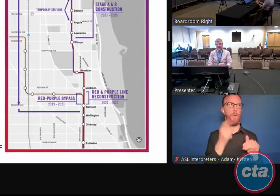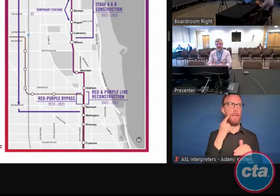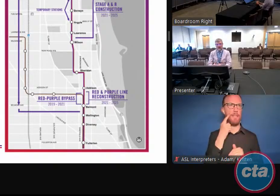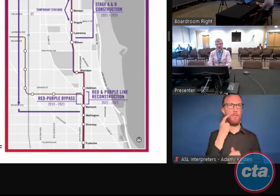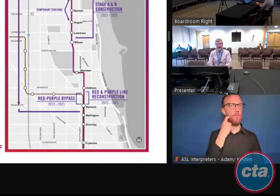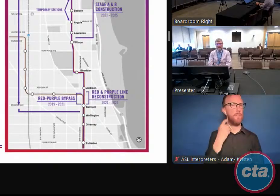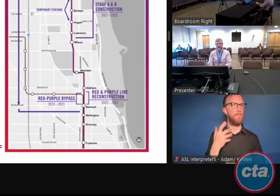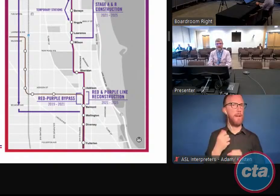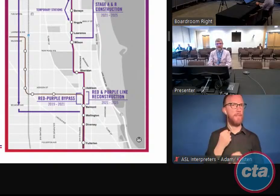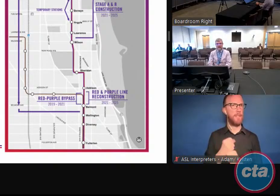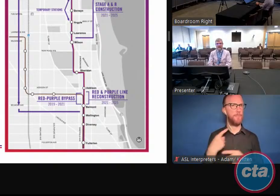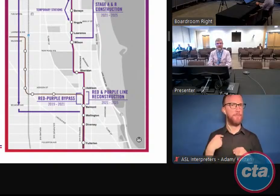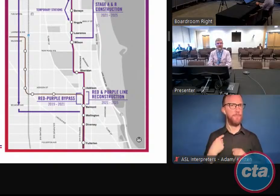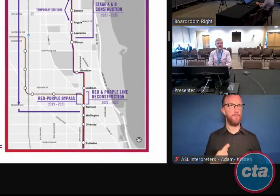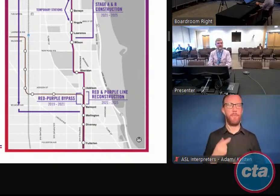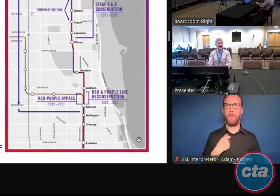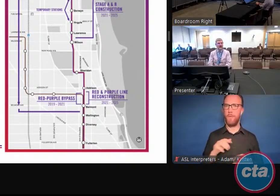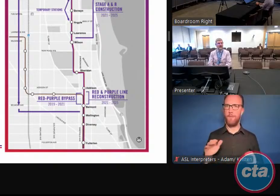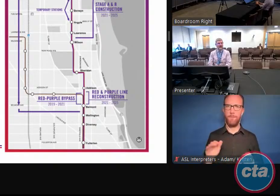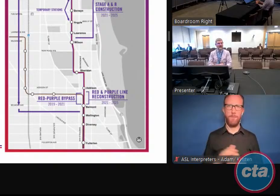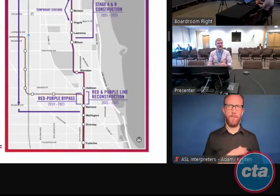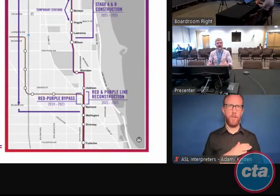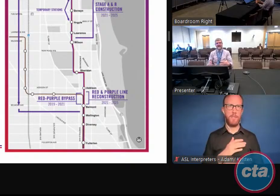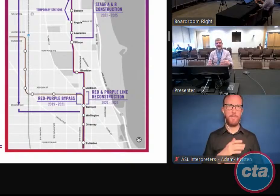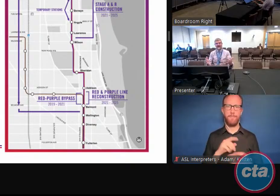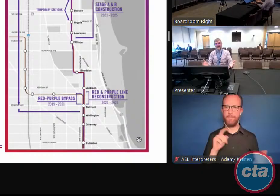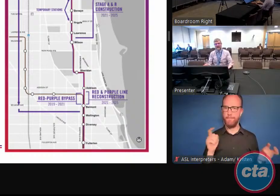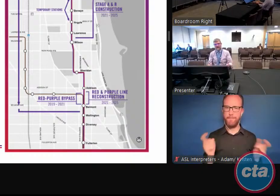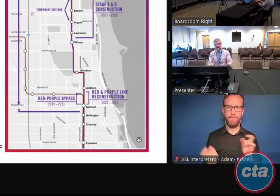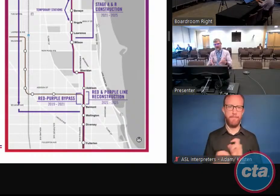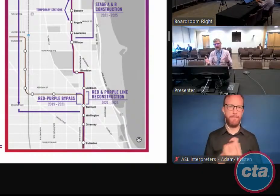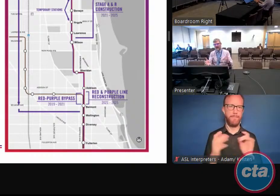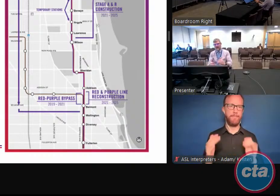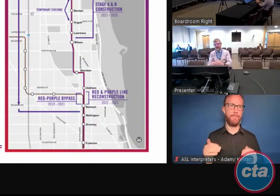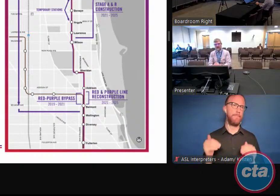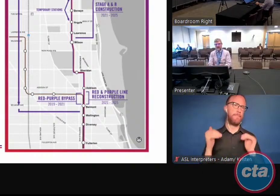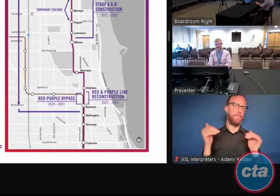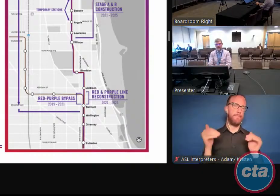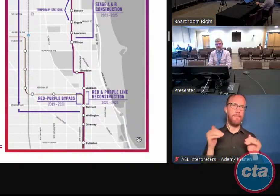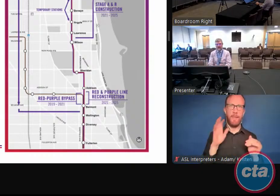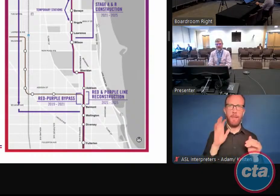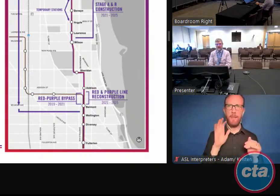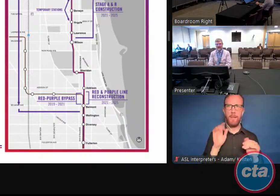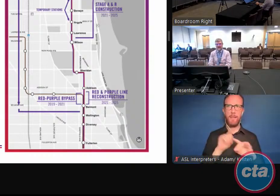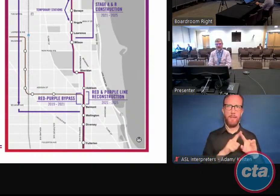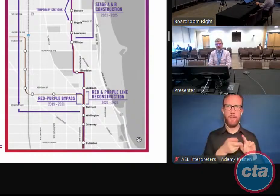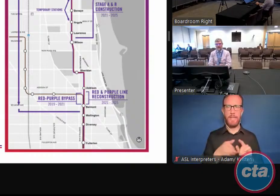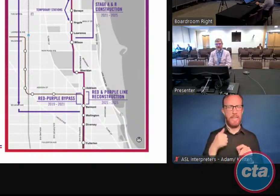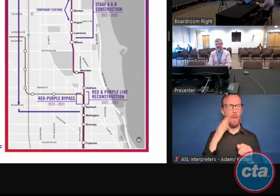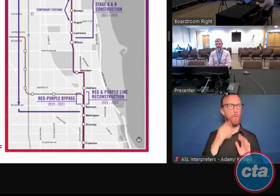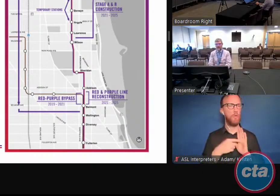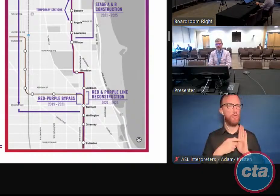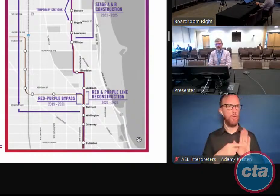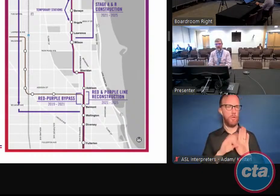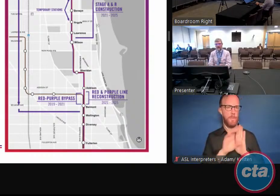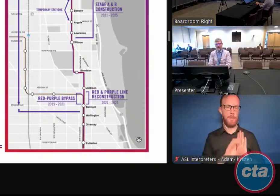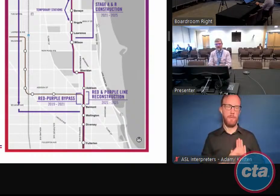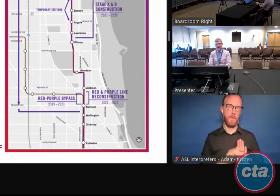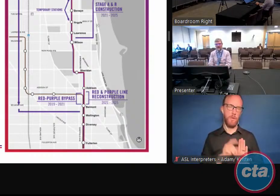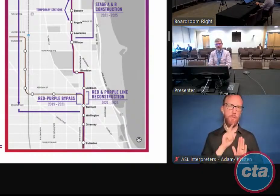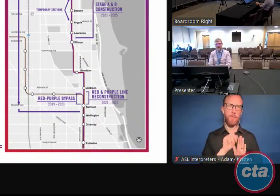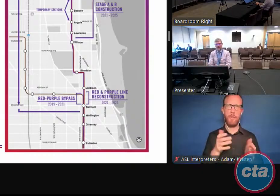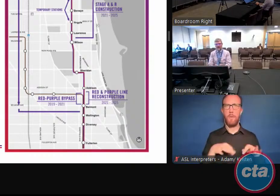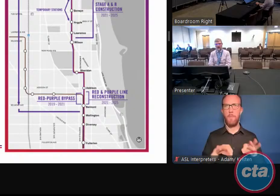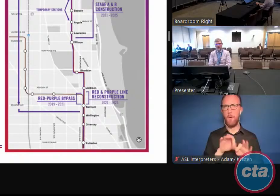5 years or so, we have completely rebuilt and modernized that interlocking. I'll show you some pictures of that. It's a pretty significant point in the